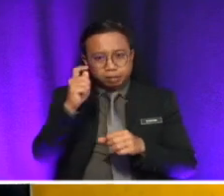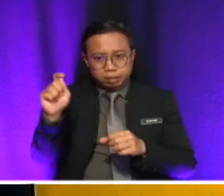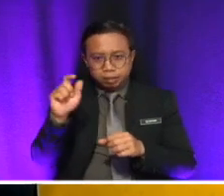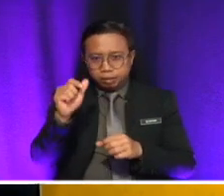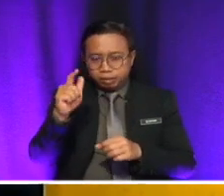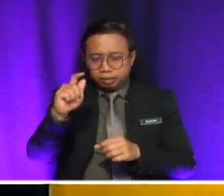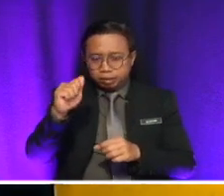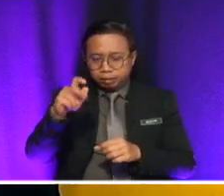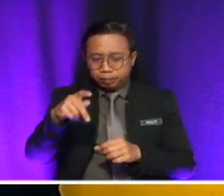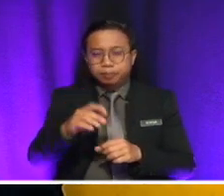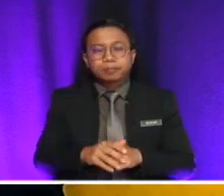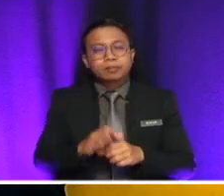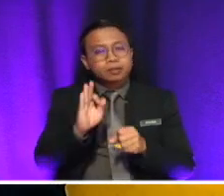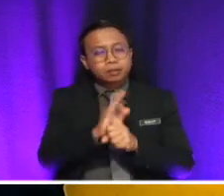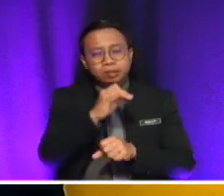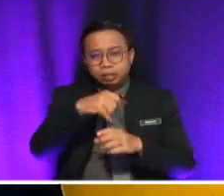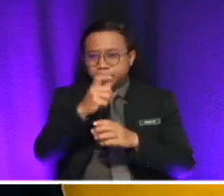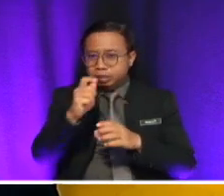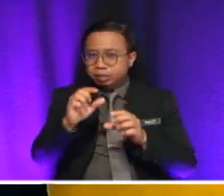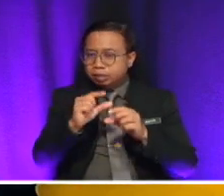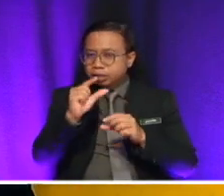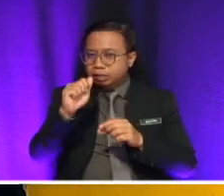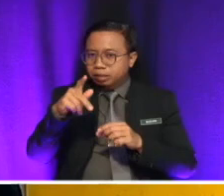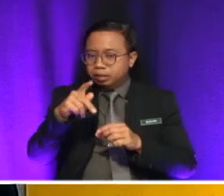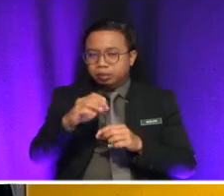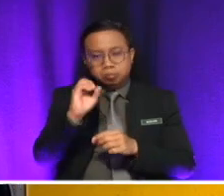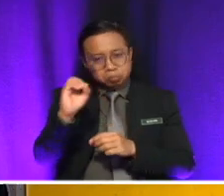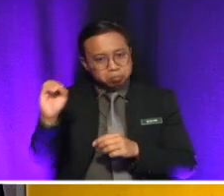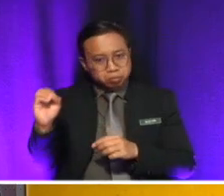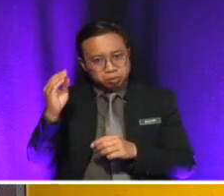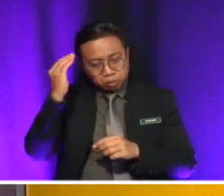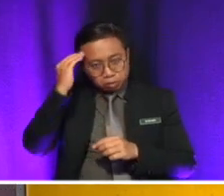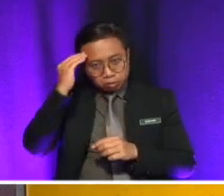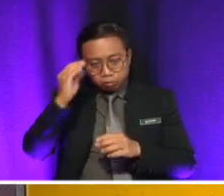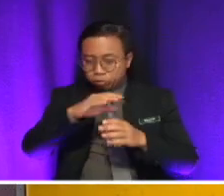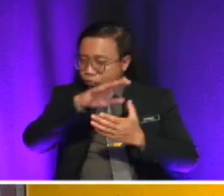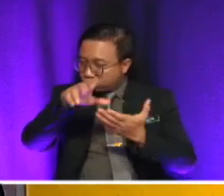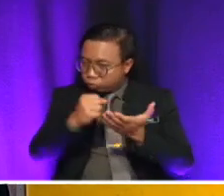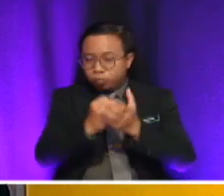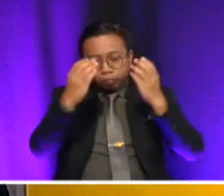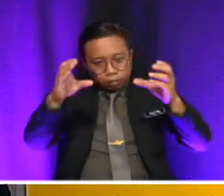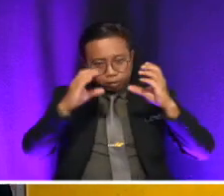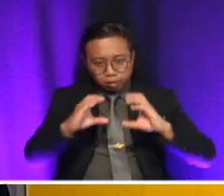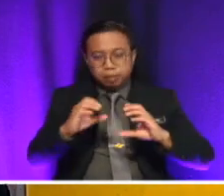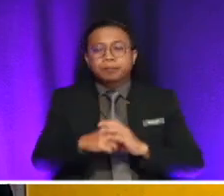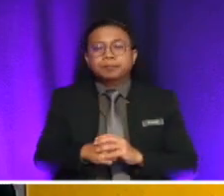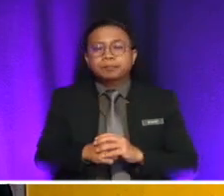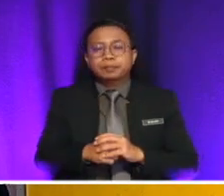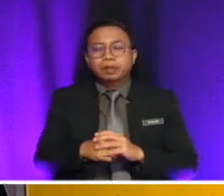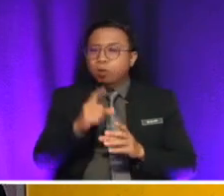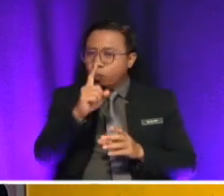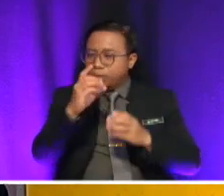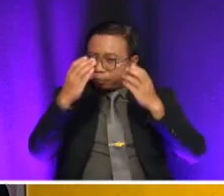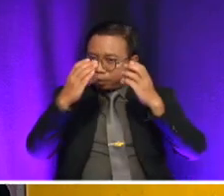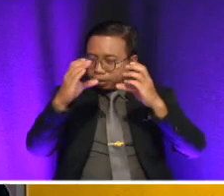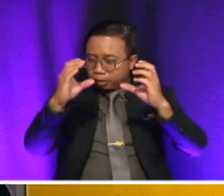to understand that filling in the gaps, you need to understand what the entire paragraph is about. So we are going to dissect this segment from one paragraph